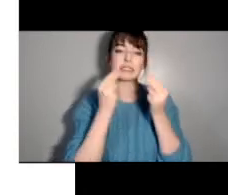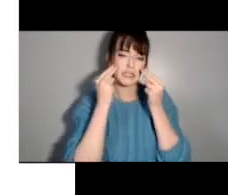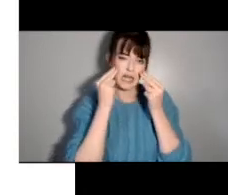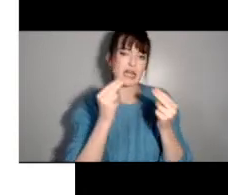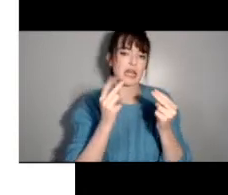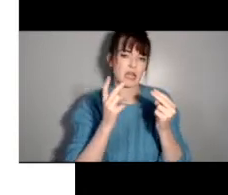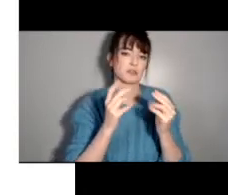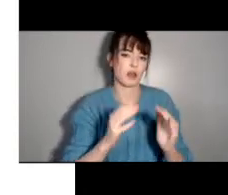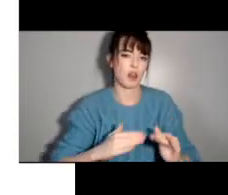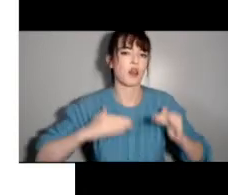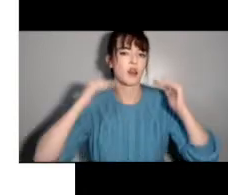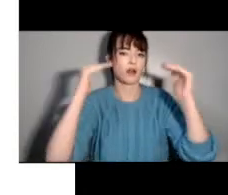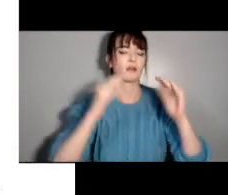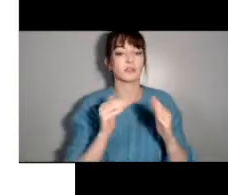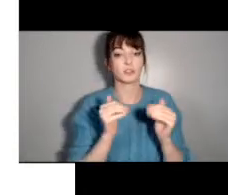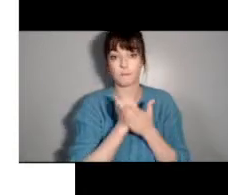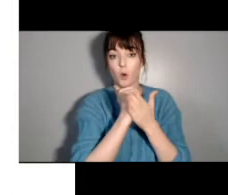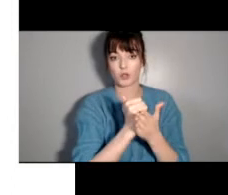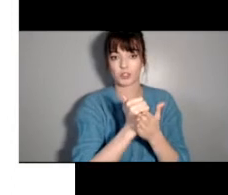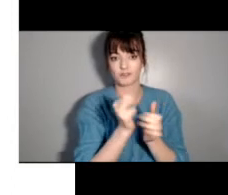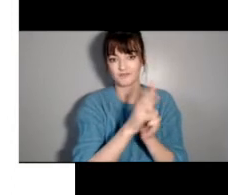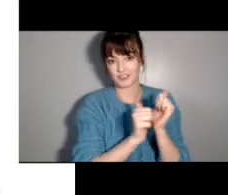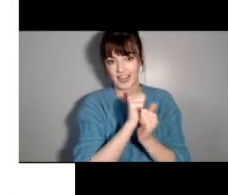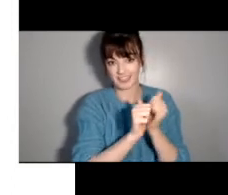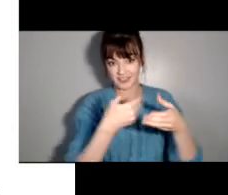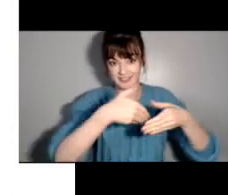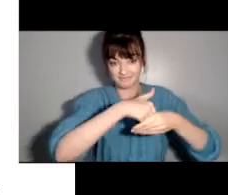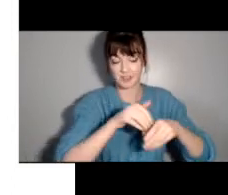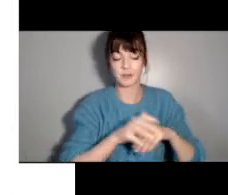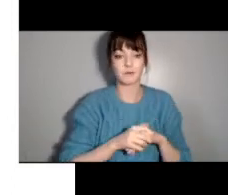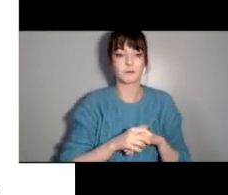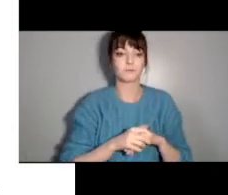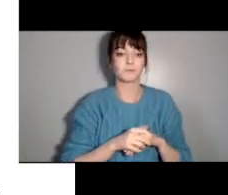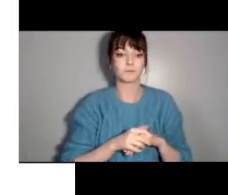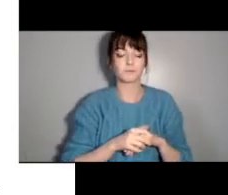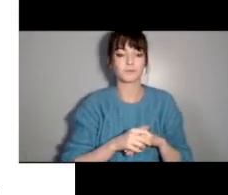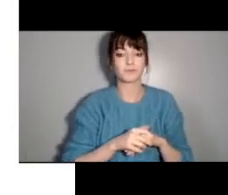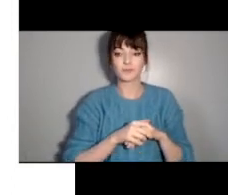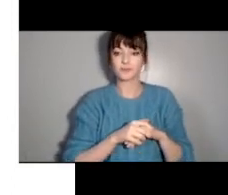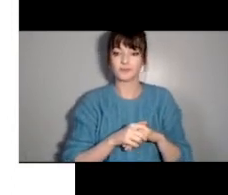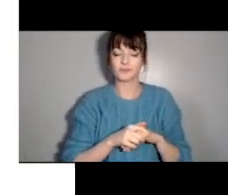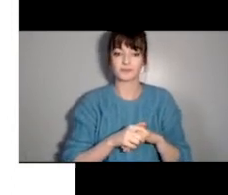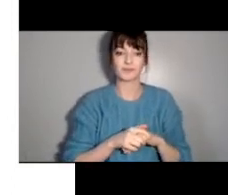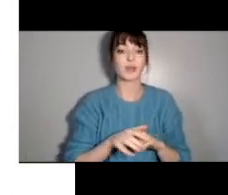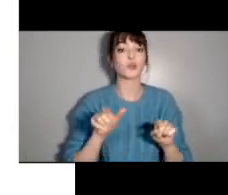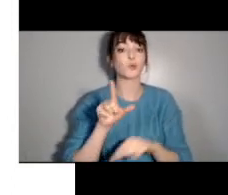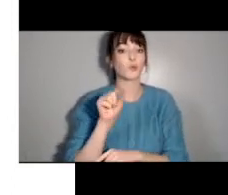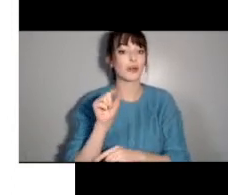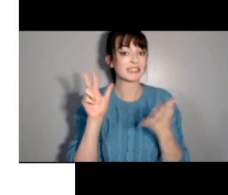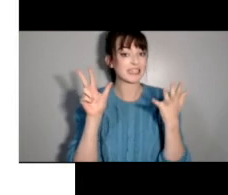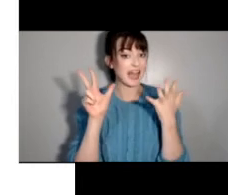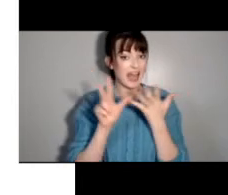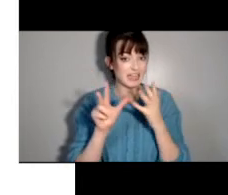to undertake these activities. It is of note also 28 participants living